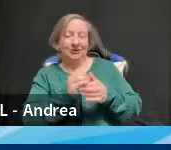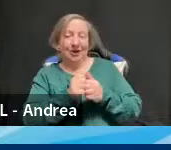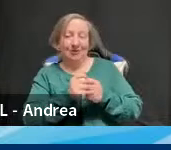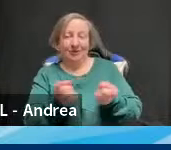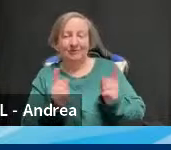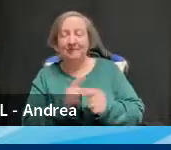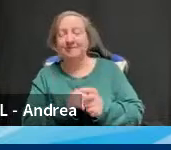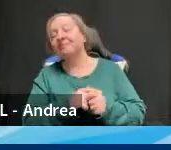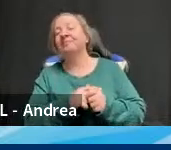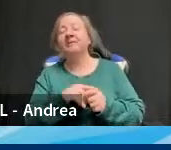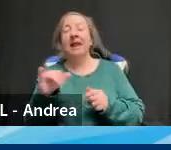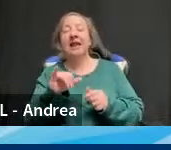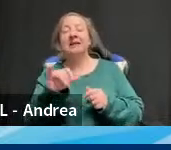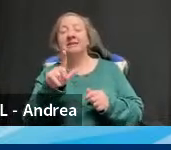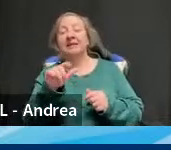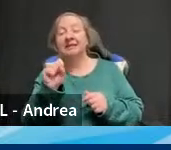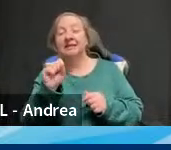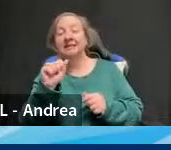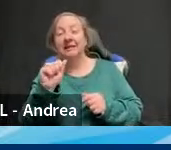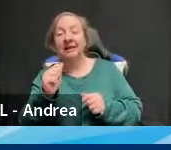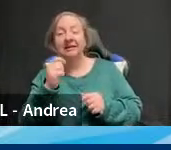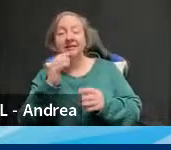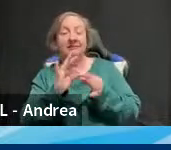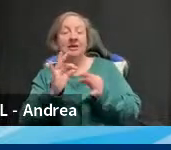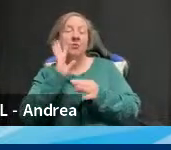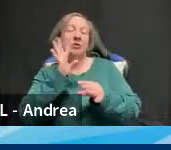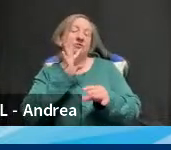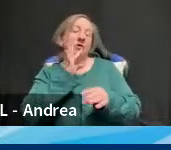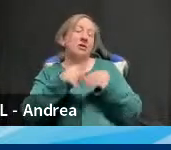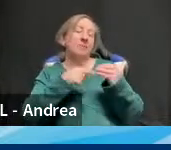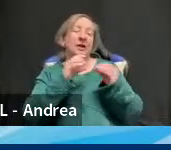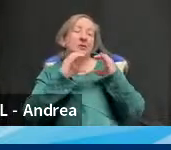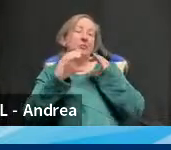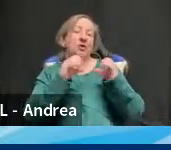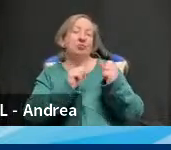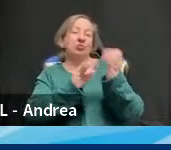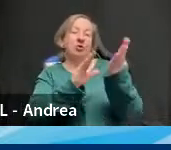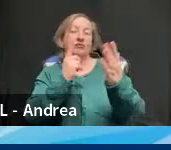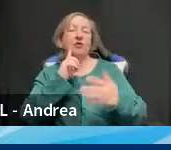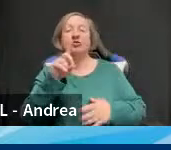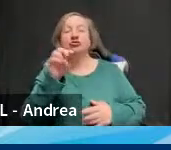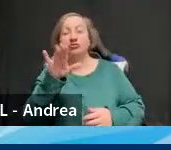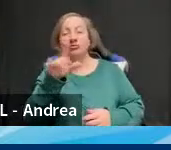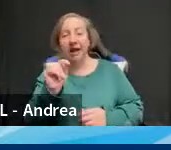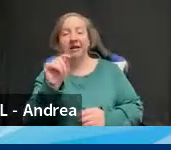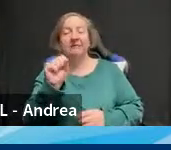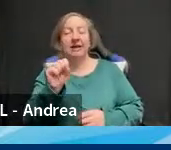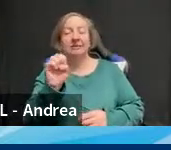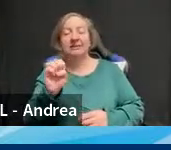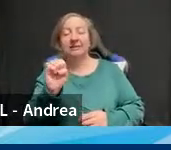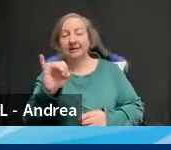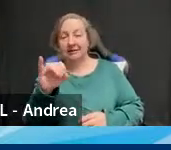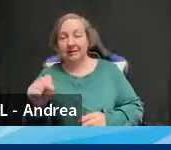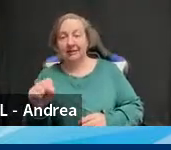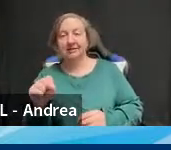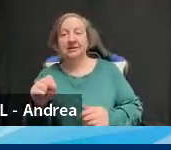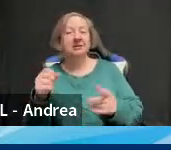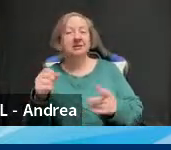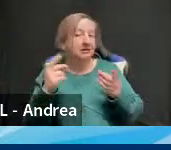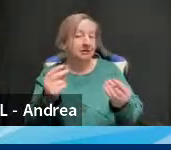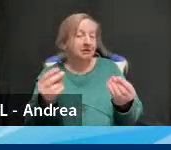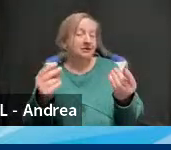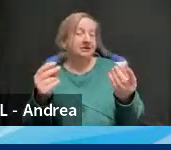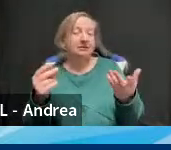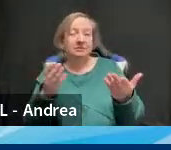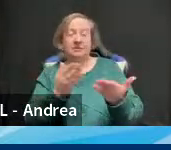So as Lisa stated, we are going to talk about our communications approach for the draft SEIS and some of the things we're doing leading